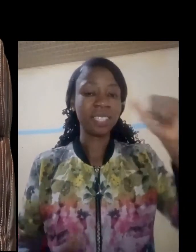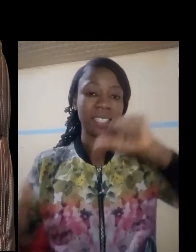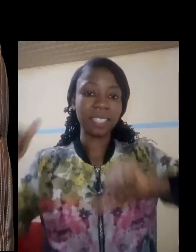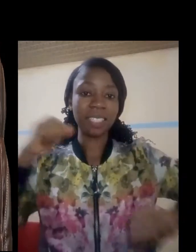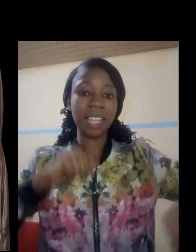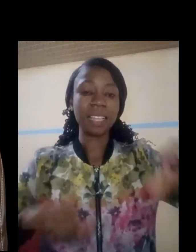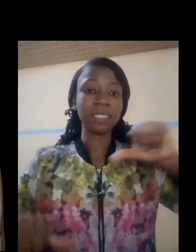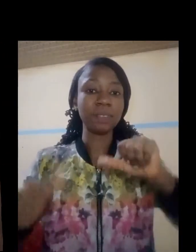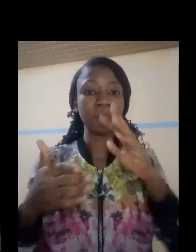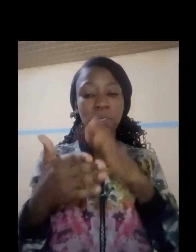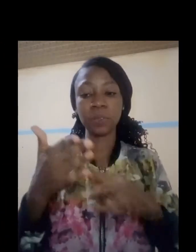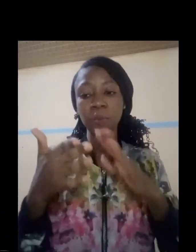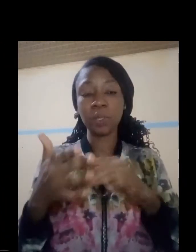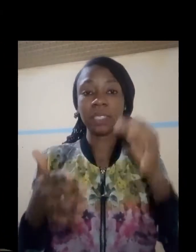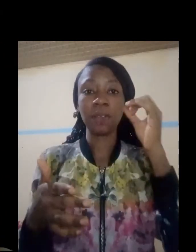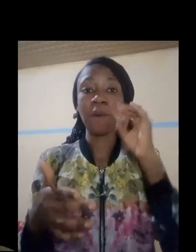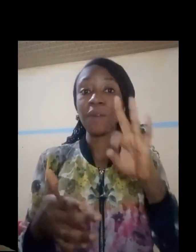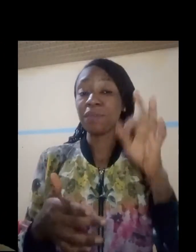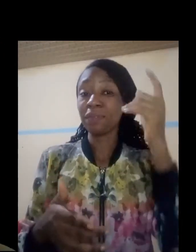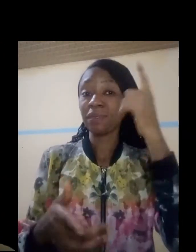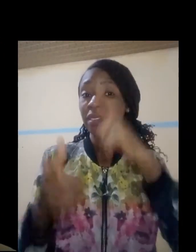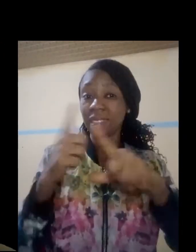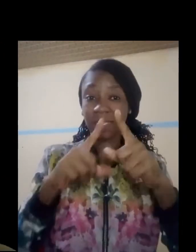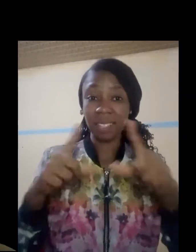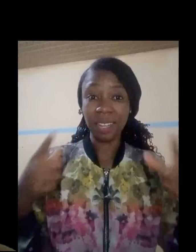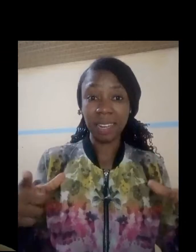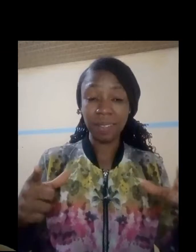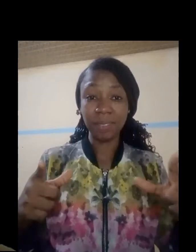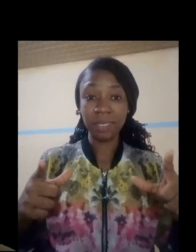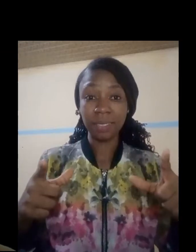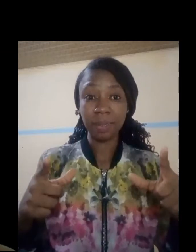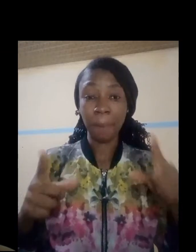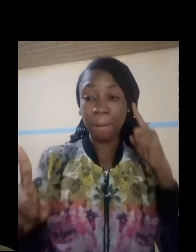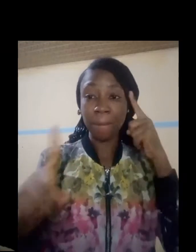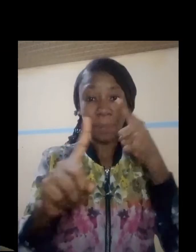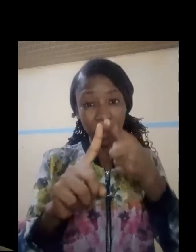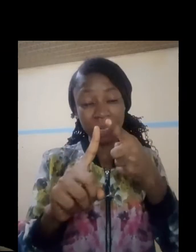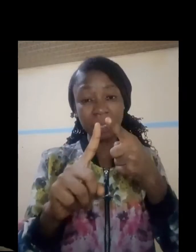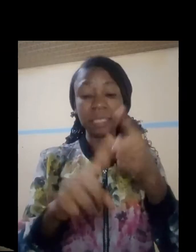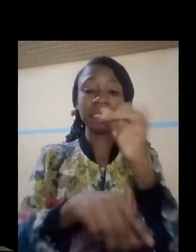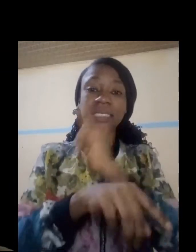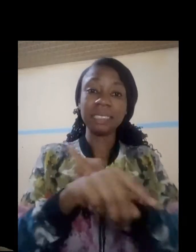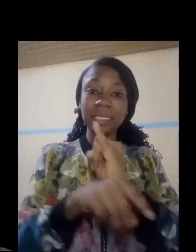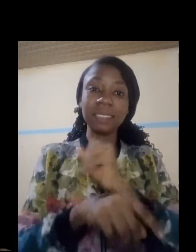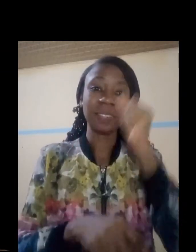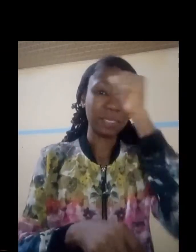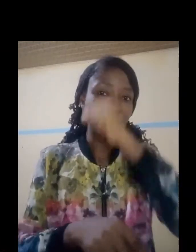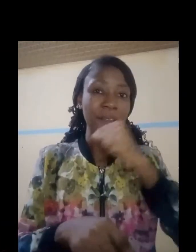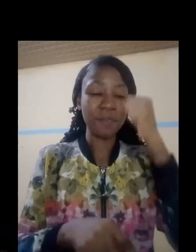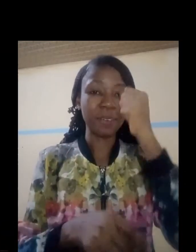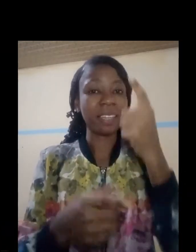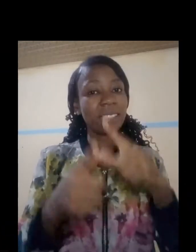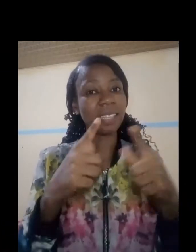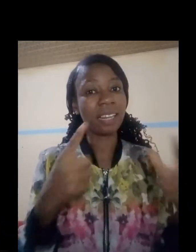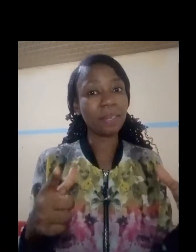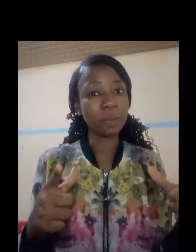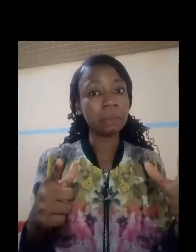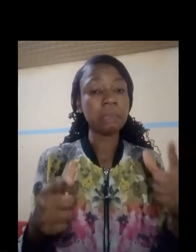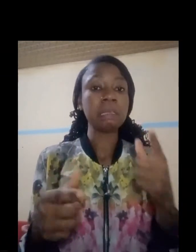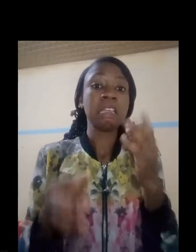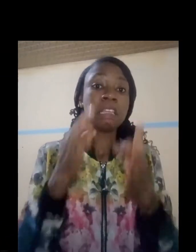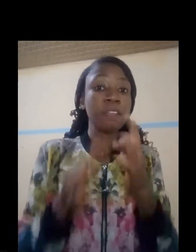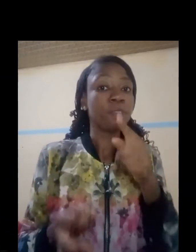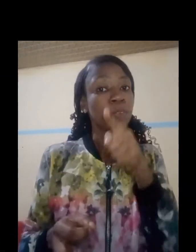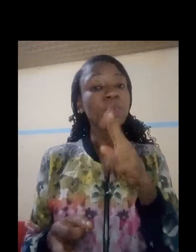sign languages, and to be precise, indigenous African sign languages. If you are a foreigner, you